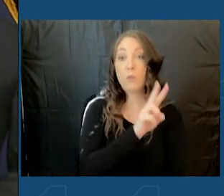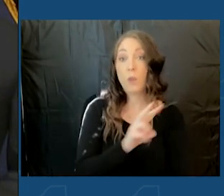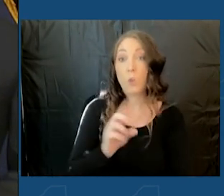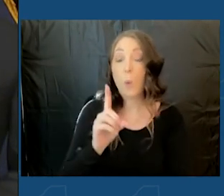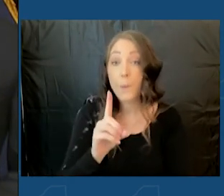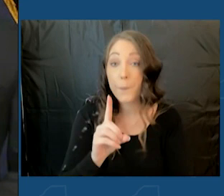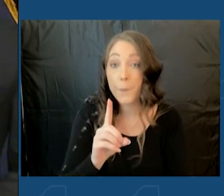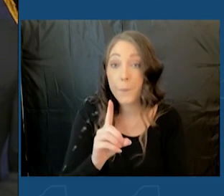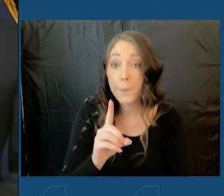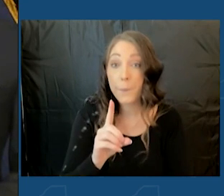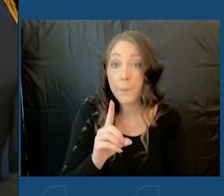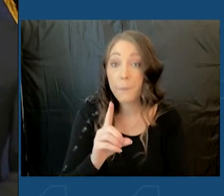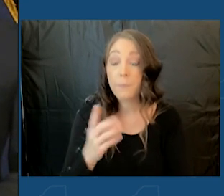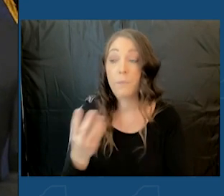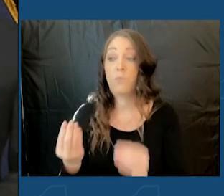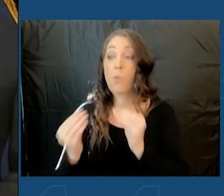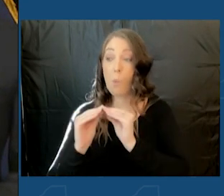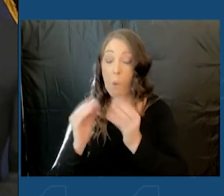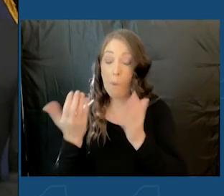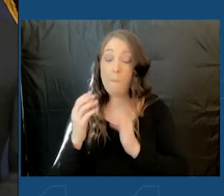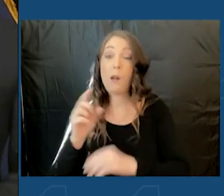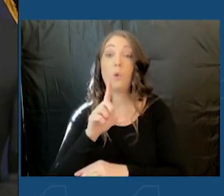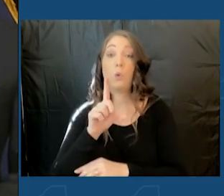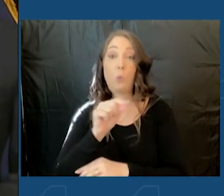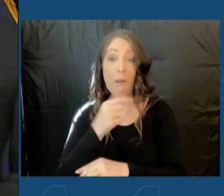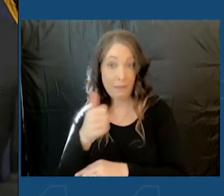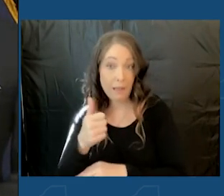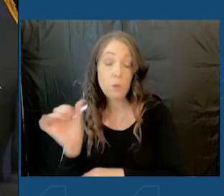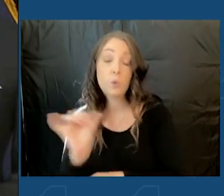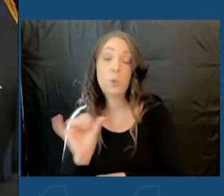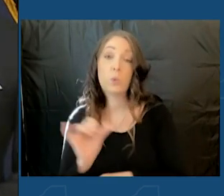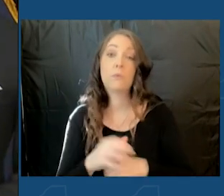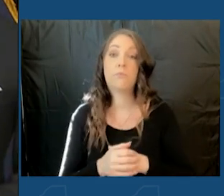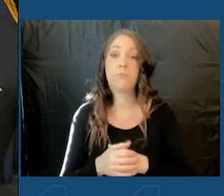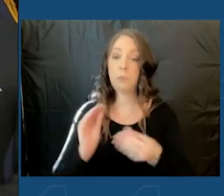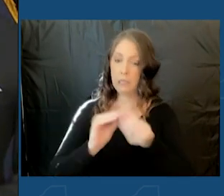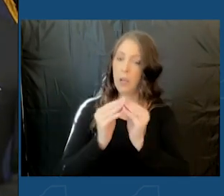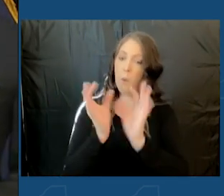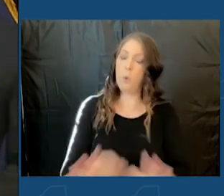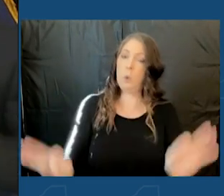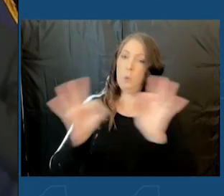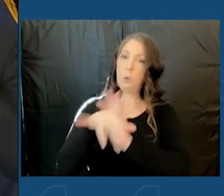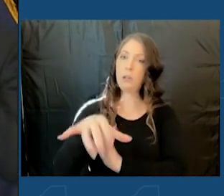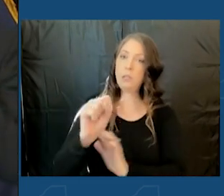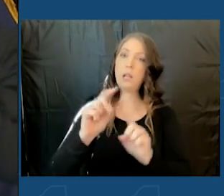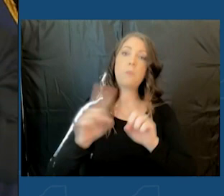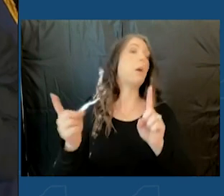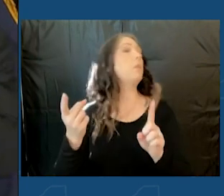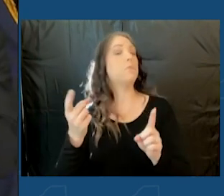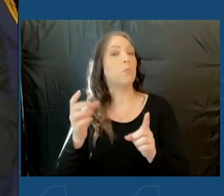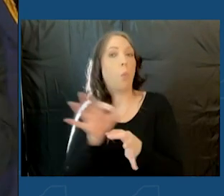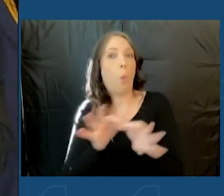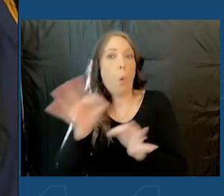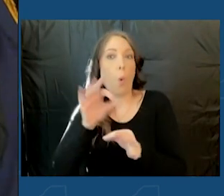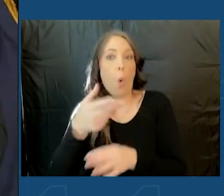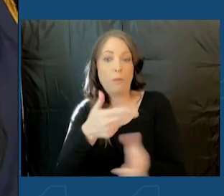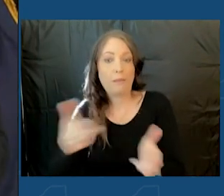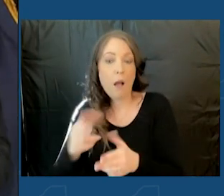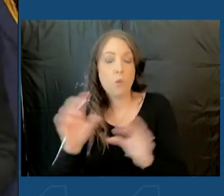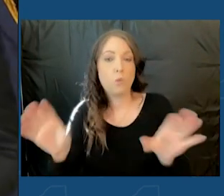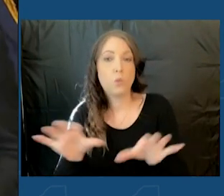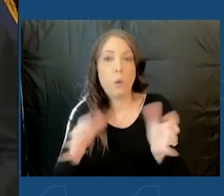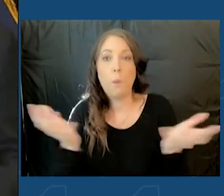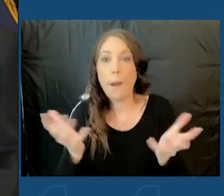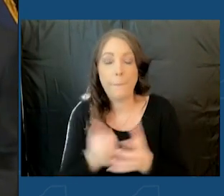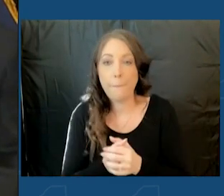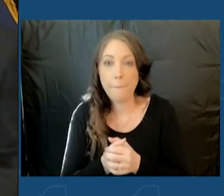and more than we did in 2010. So we're focused, the numbers are important, but also what are we doing on ghost guns? Last October,